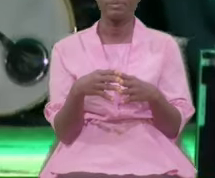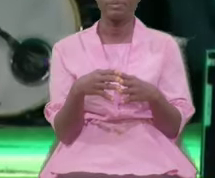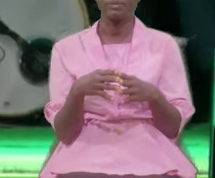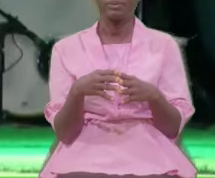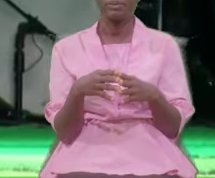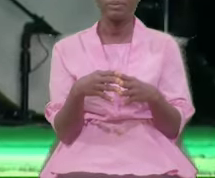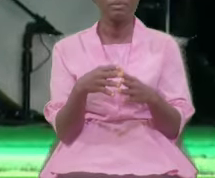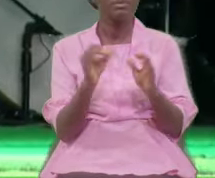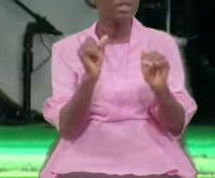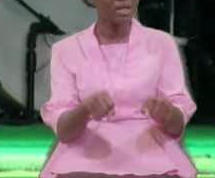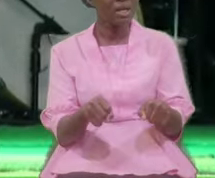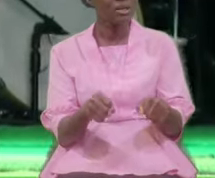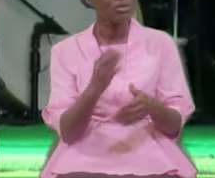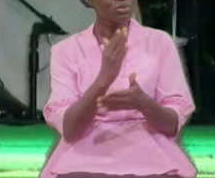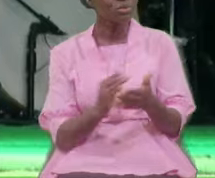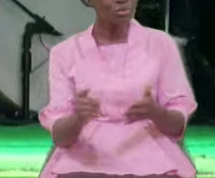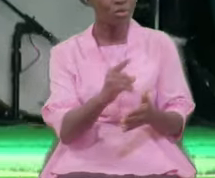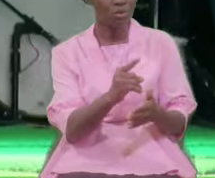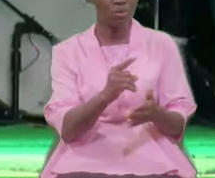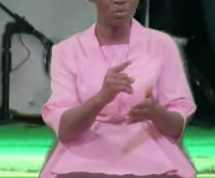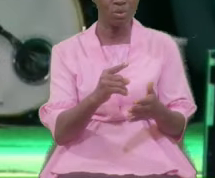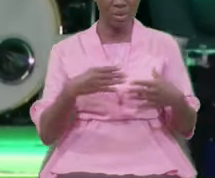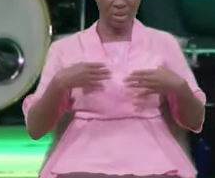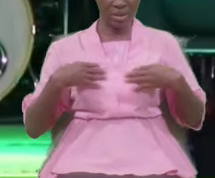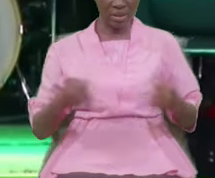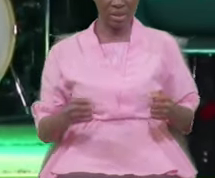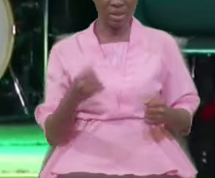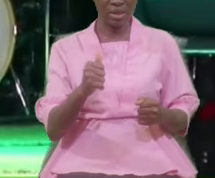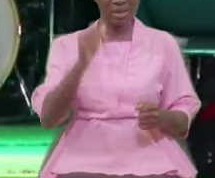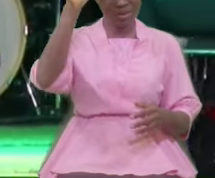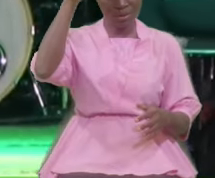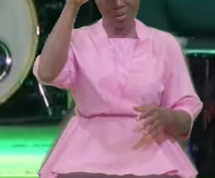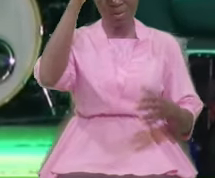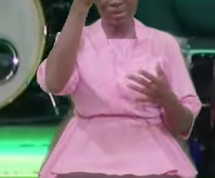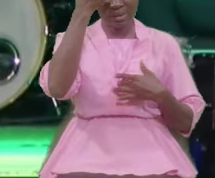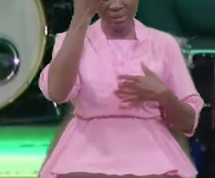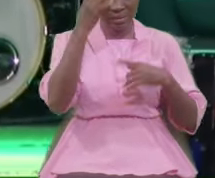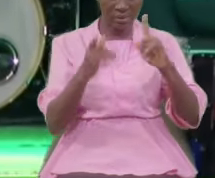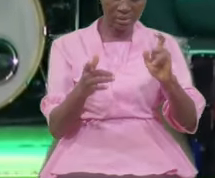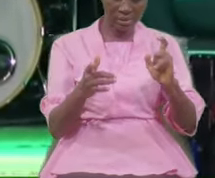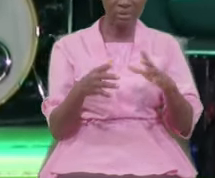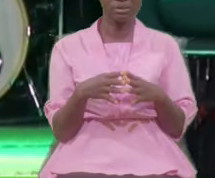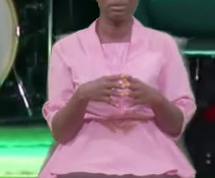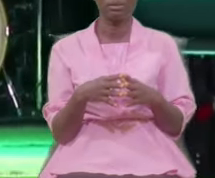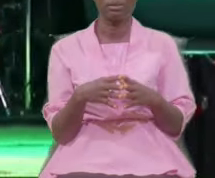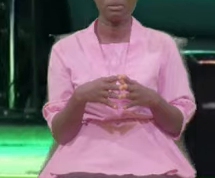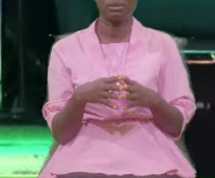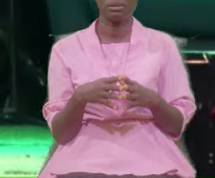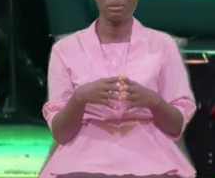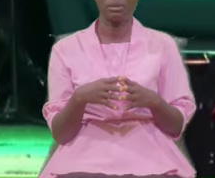ised of incurable ang taay walaan sakit